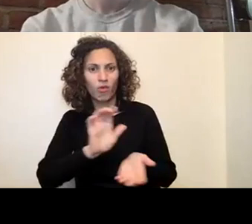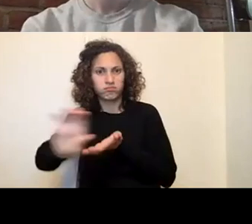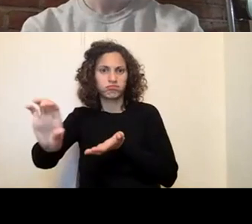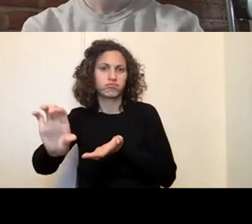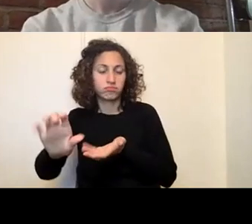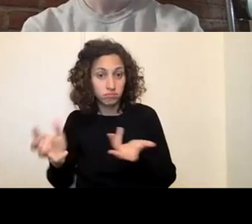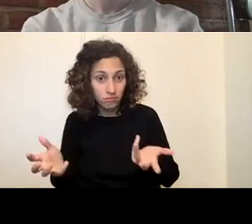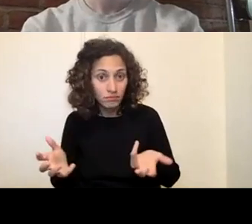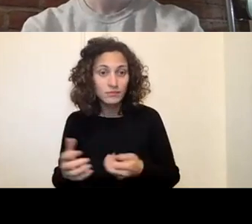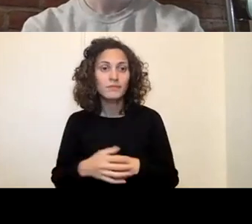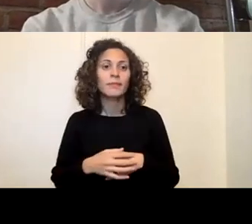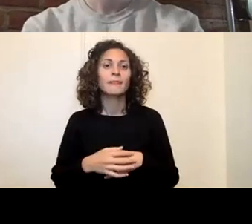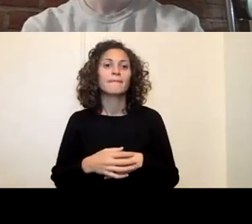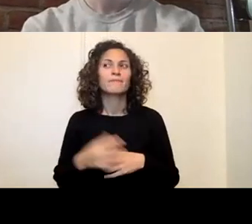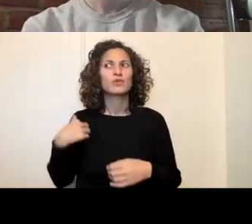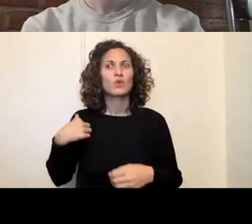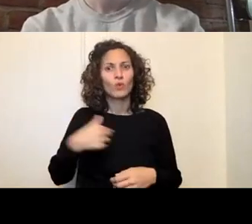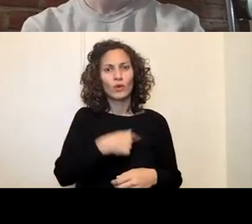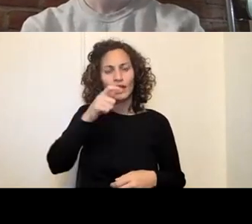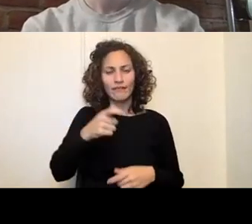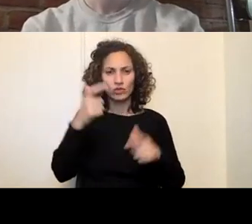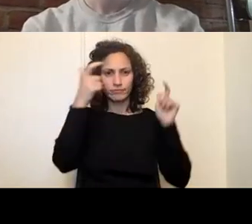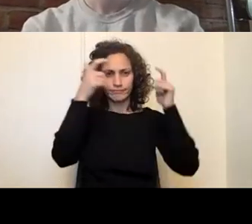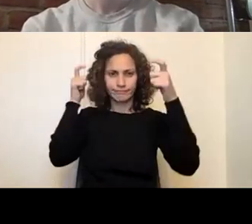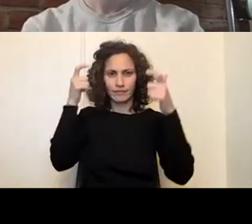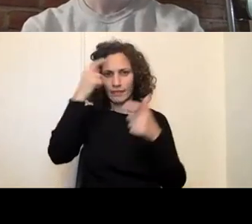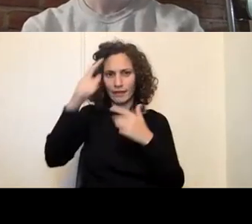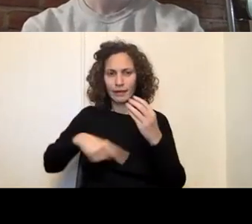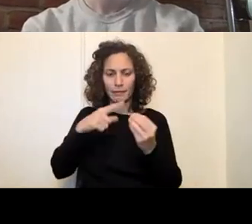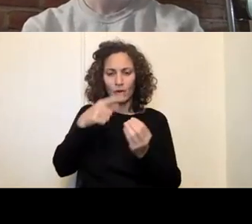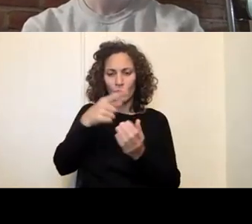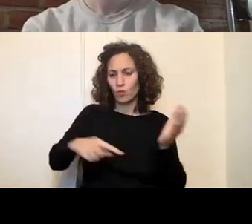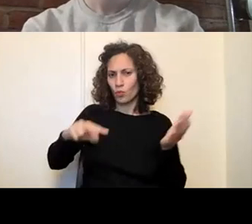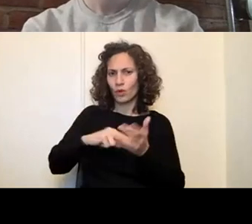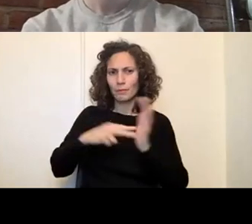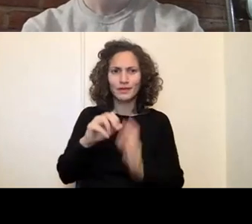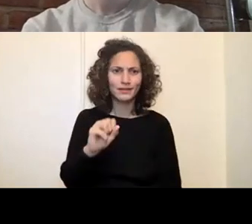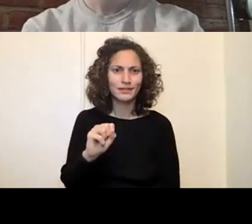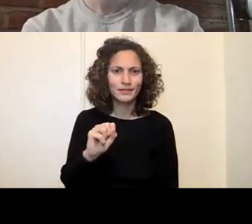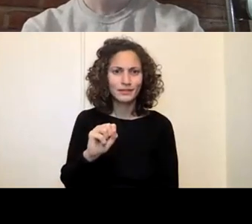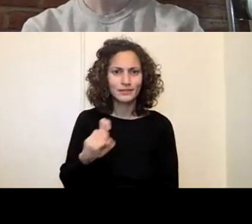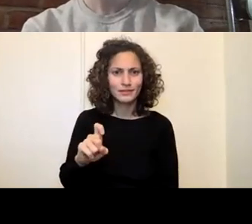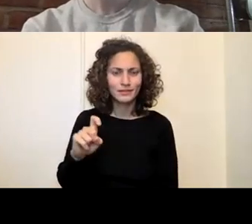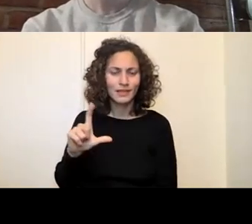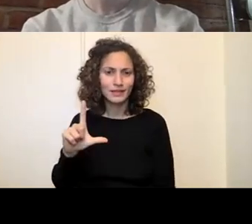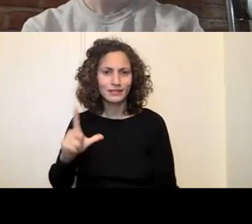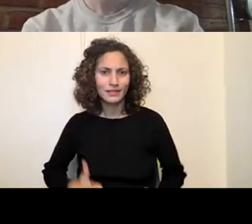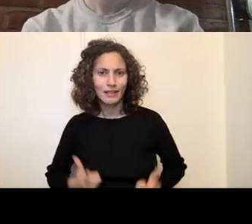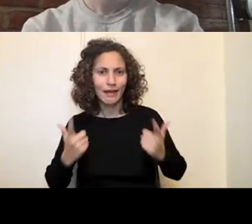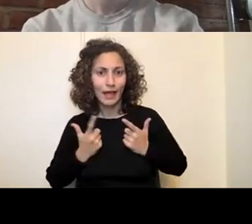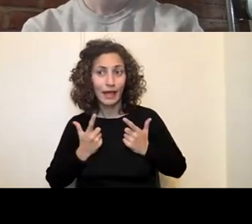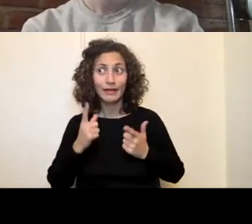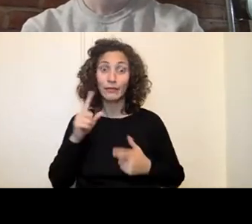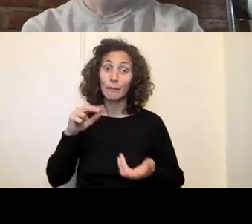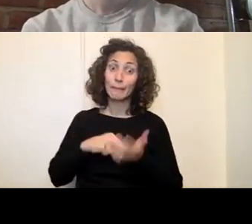additionally, we have to rethink what it means to have a sex life. Do we mean only penis in vagina sex, which is